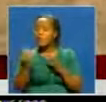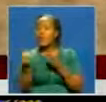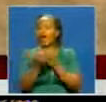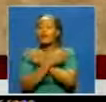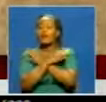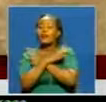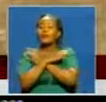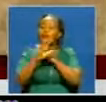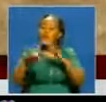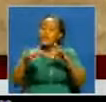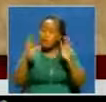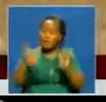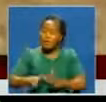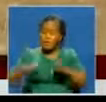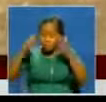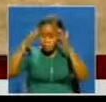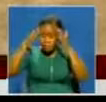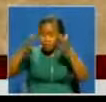tuingie pande ya nyasi.